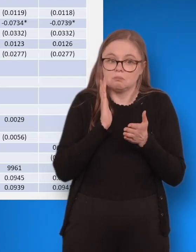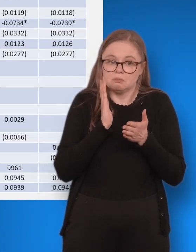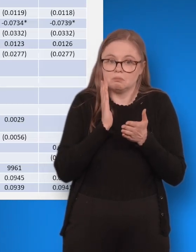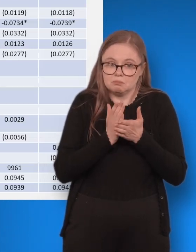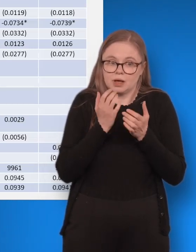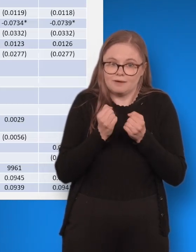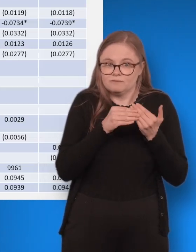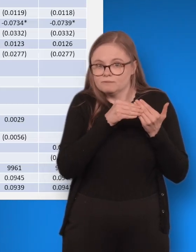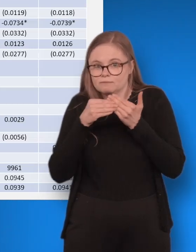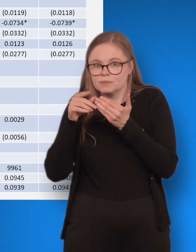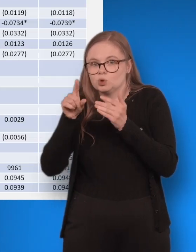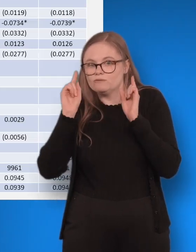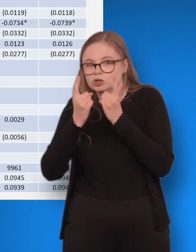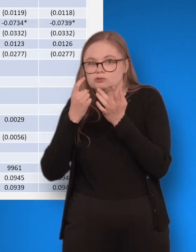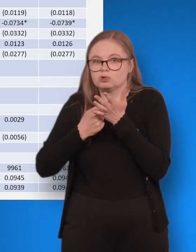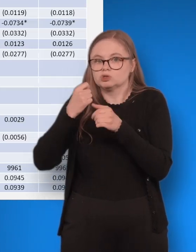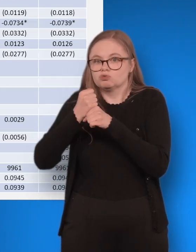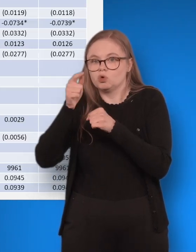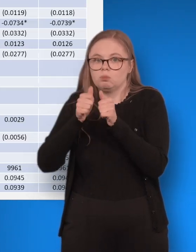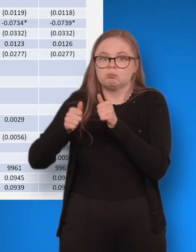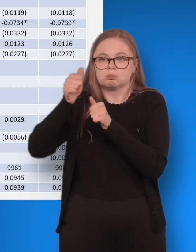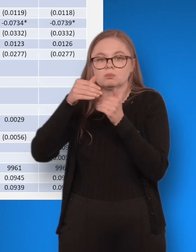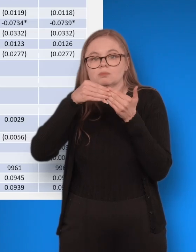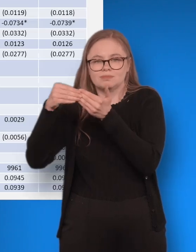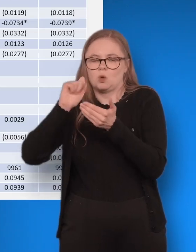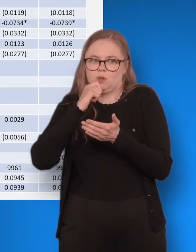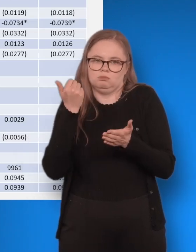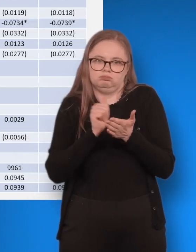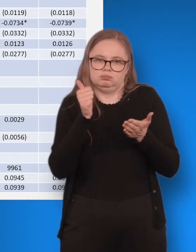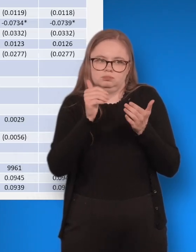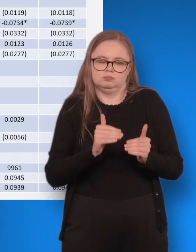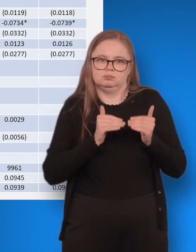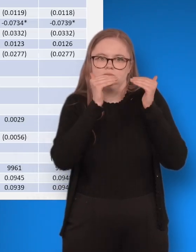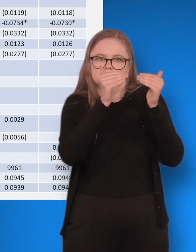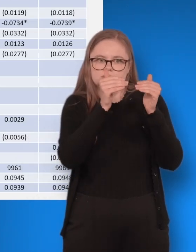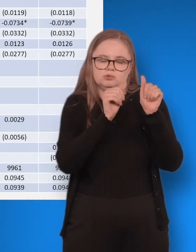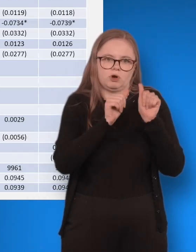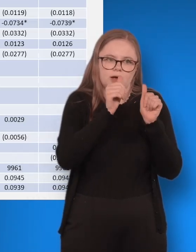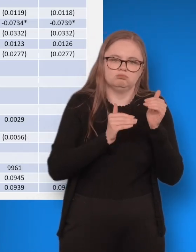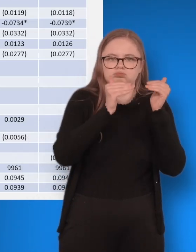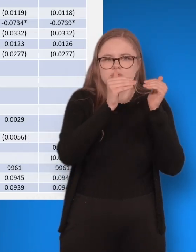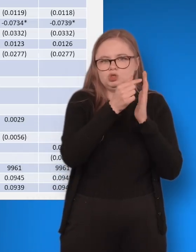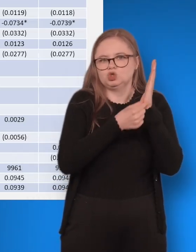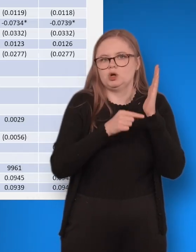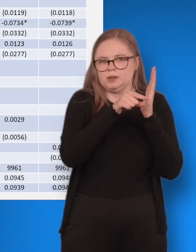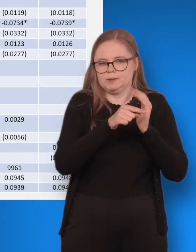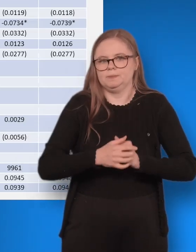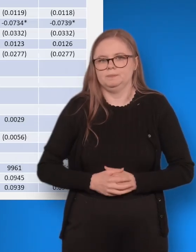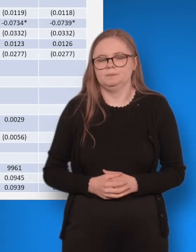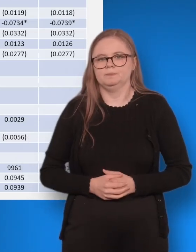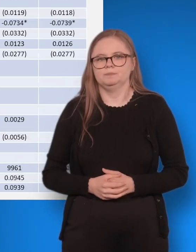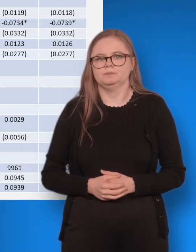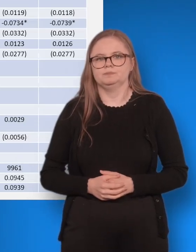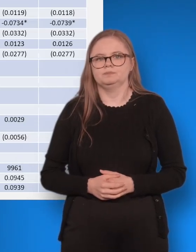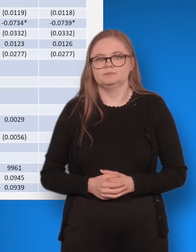Group institution, it is associated with an output in a higher ranked journal based on the metric that we used. This